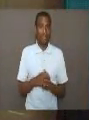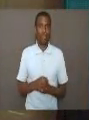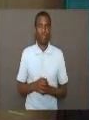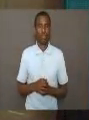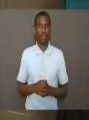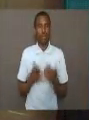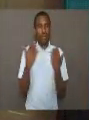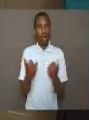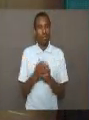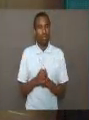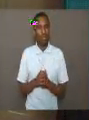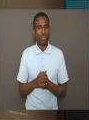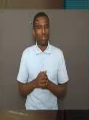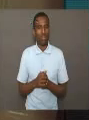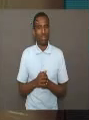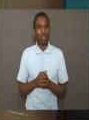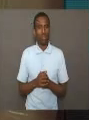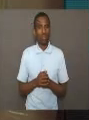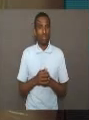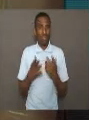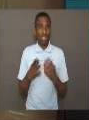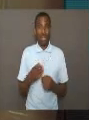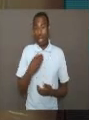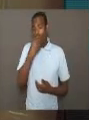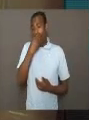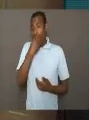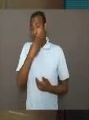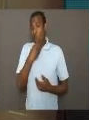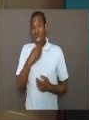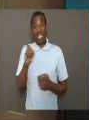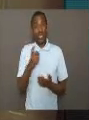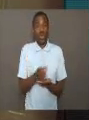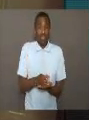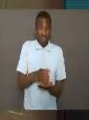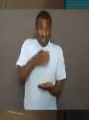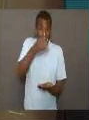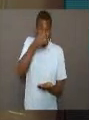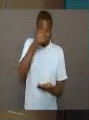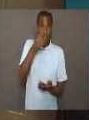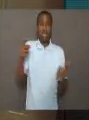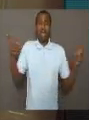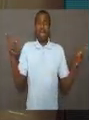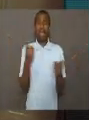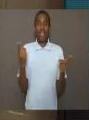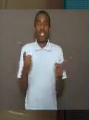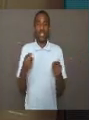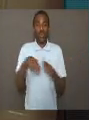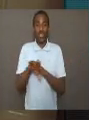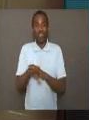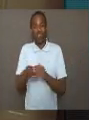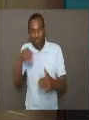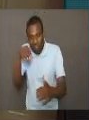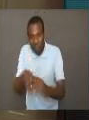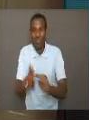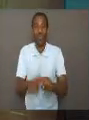If we take a warm bottle of water and place it in the refrigerator,